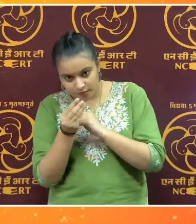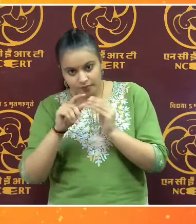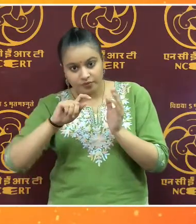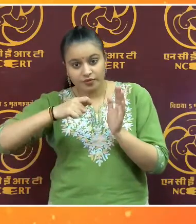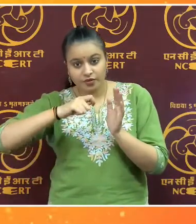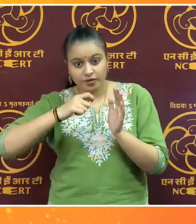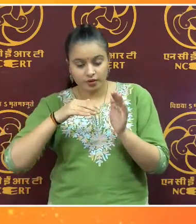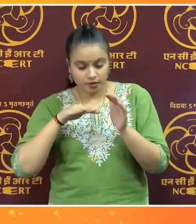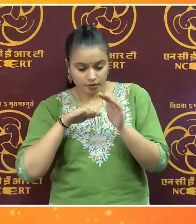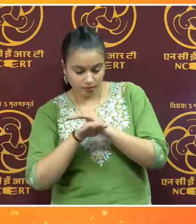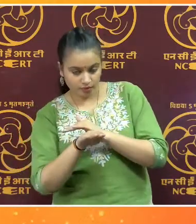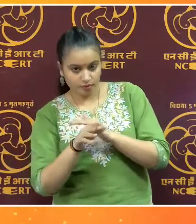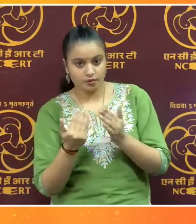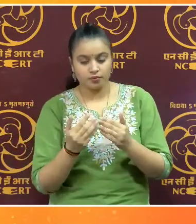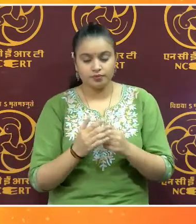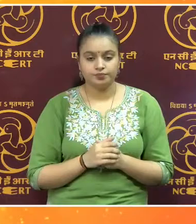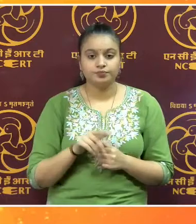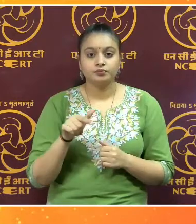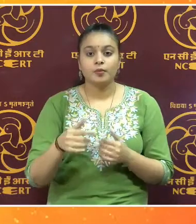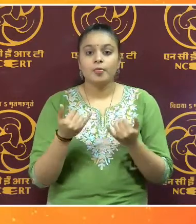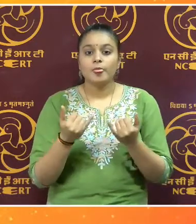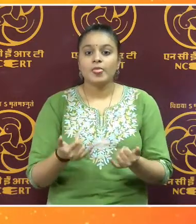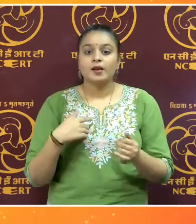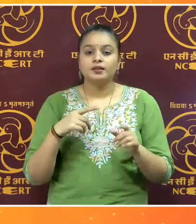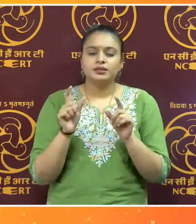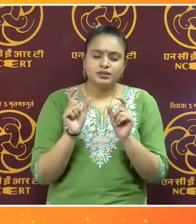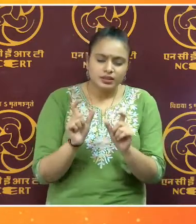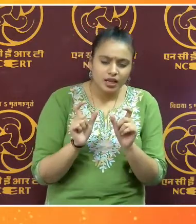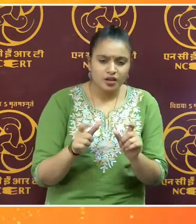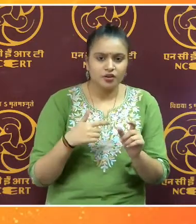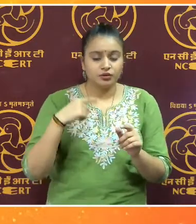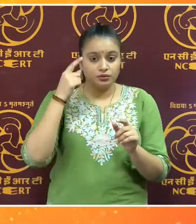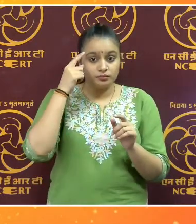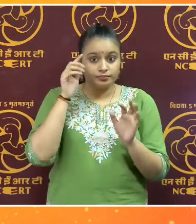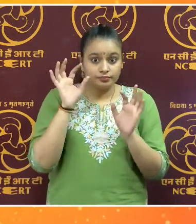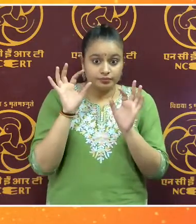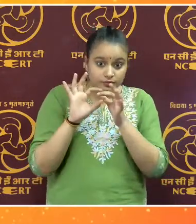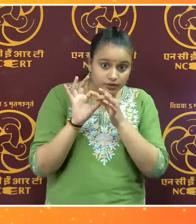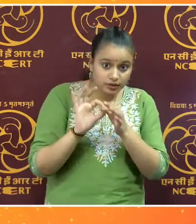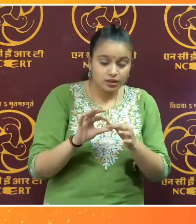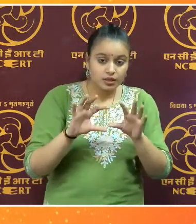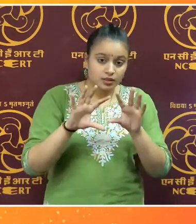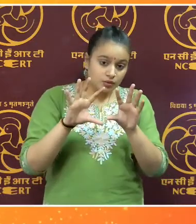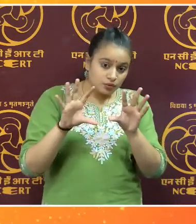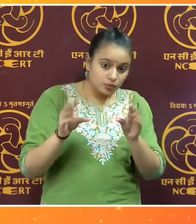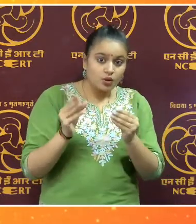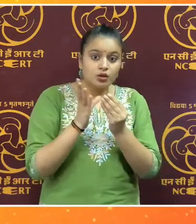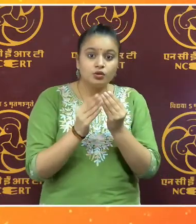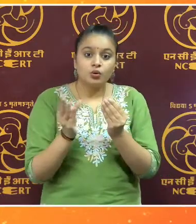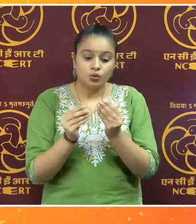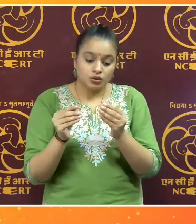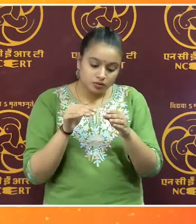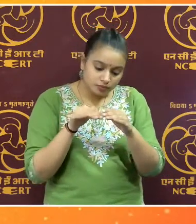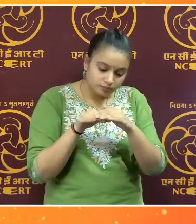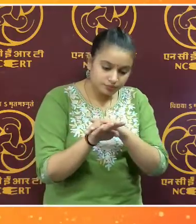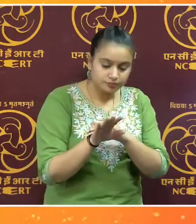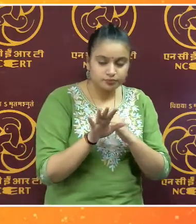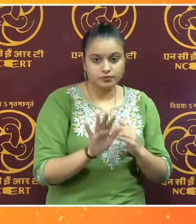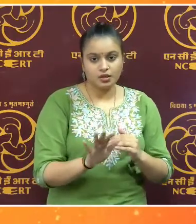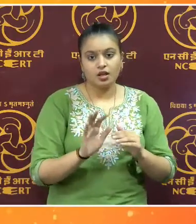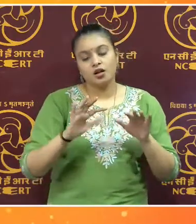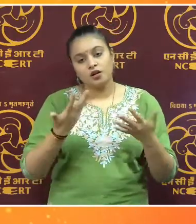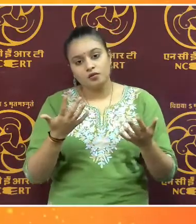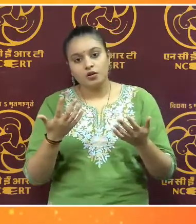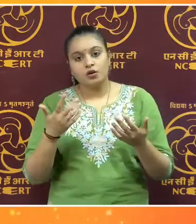under it. Now he very carefully, very cautiously did all that thing. He kept the notes there. Right. and